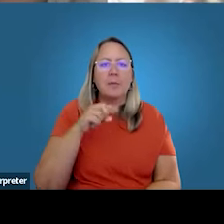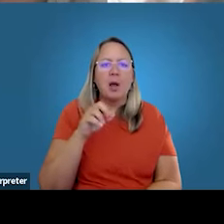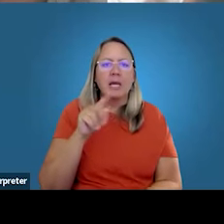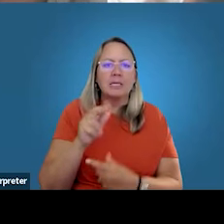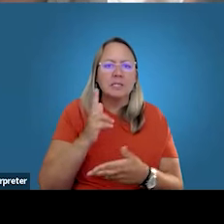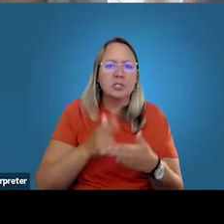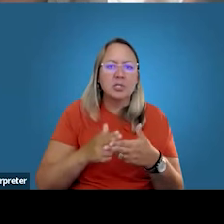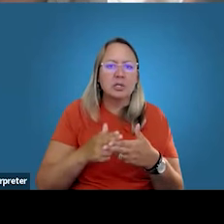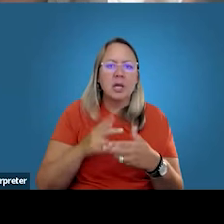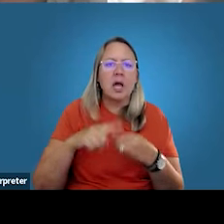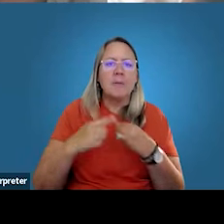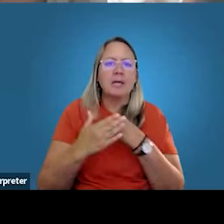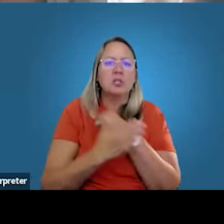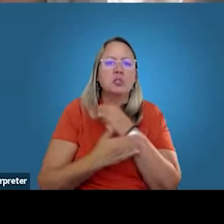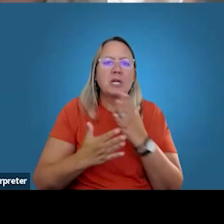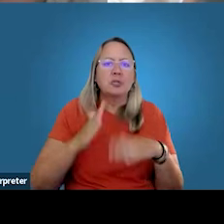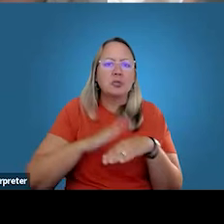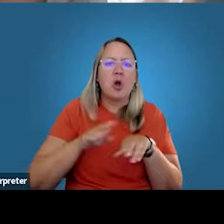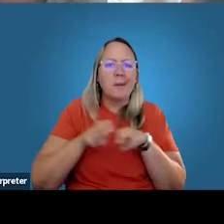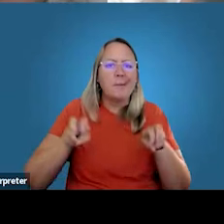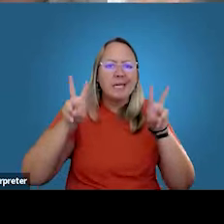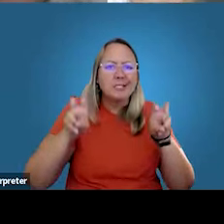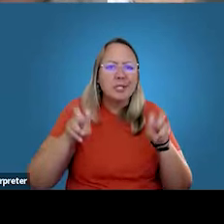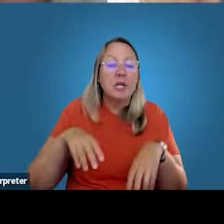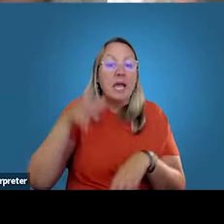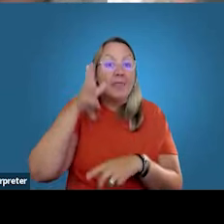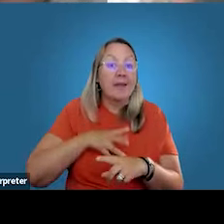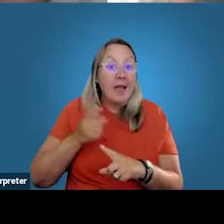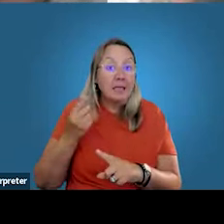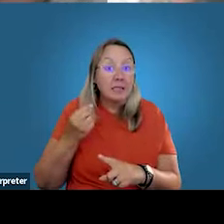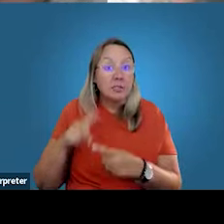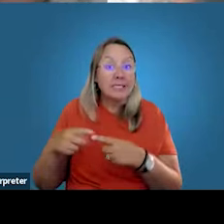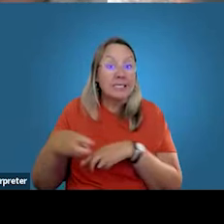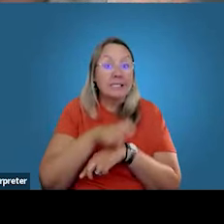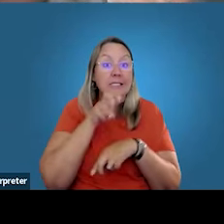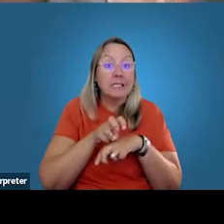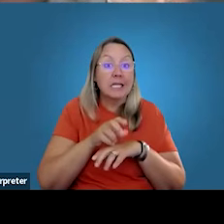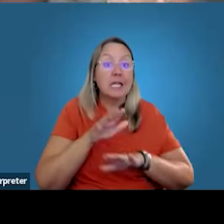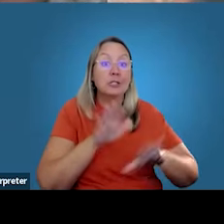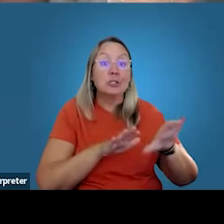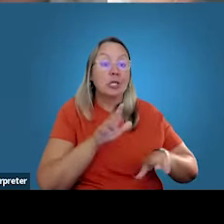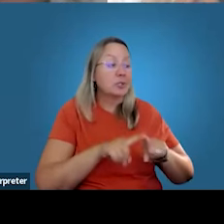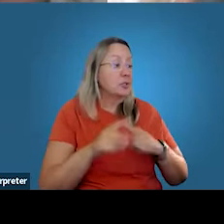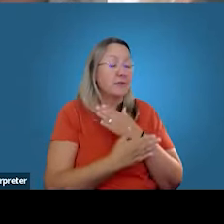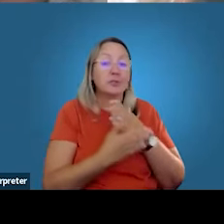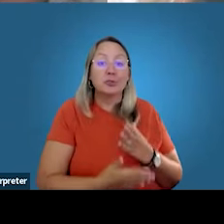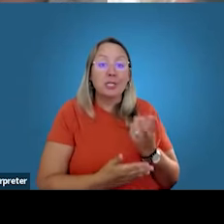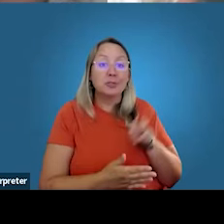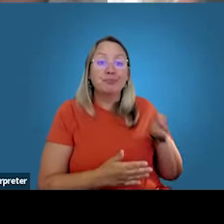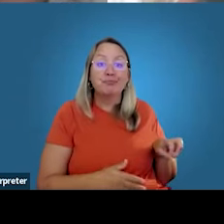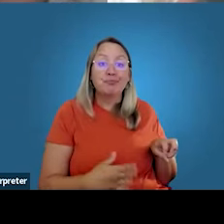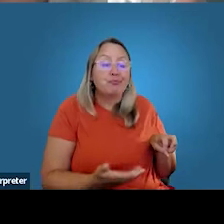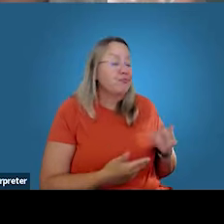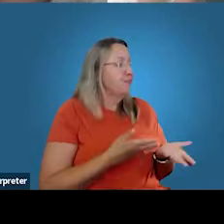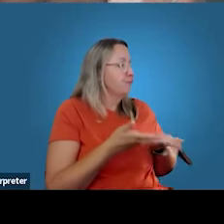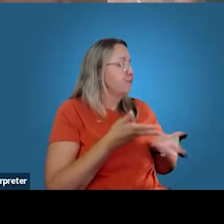called Strangers on a Bench. And what the guy does is he literally goes and sits and he talks to a different stranger on every week's episode